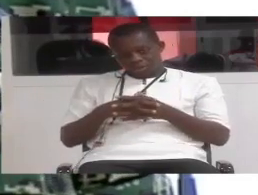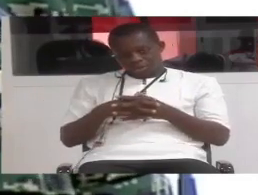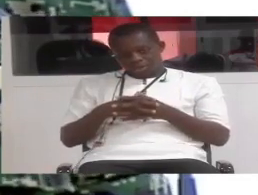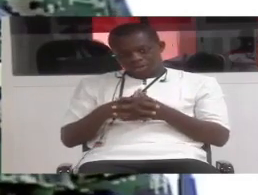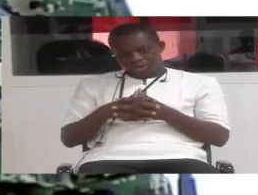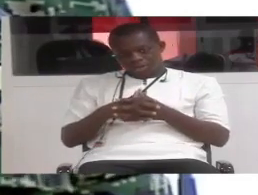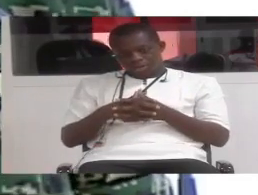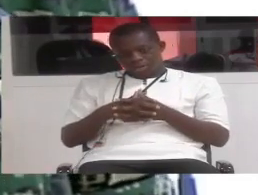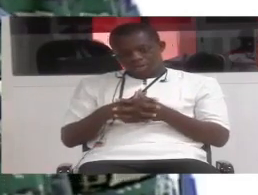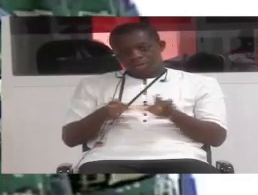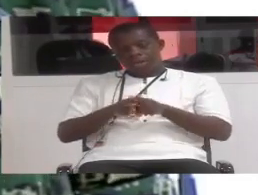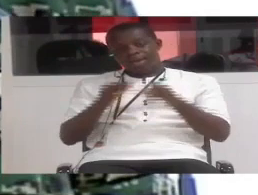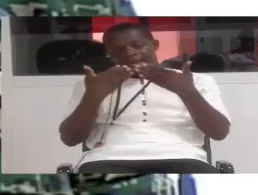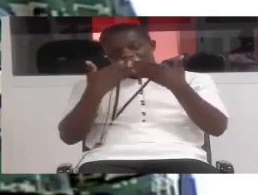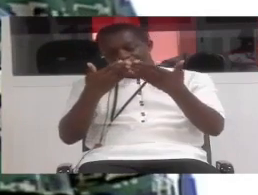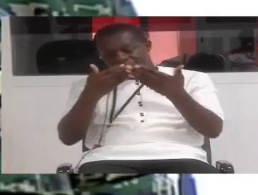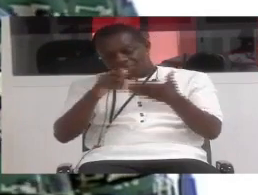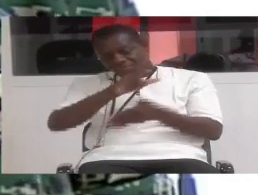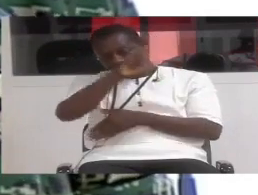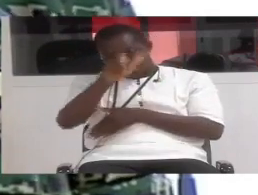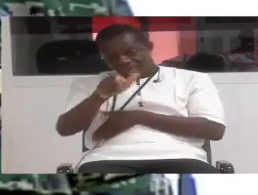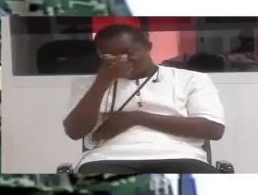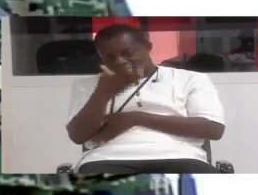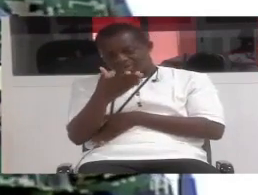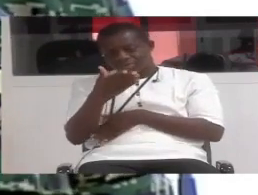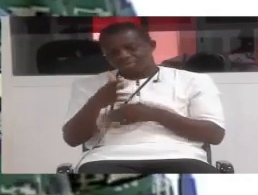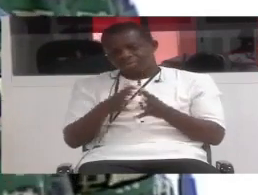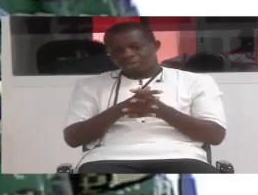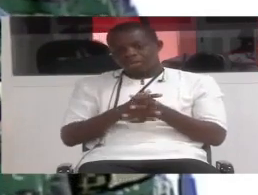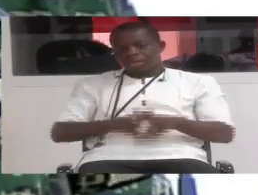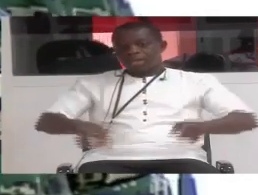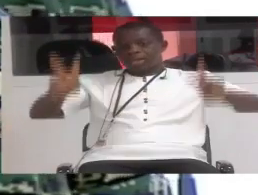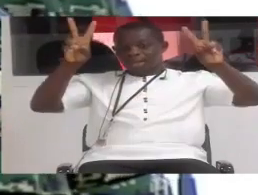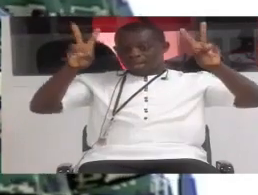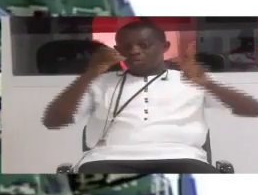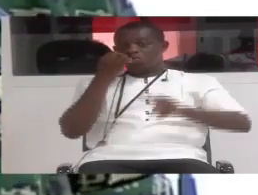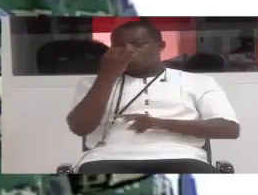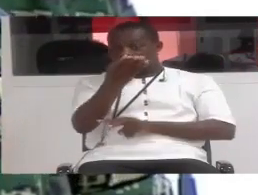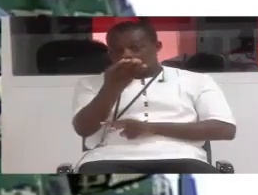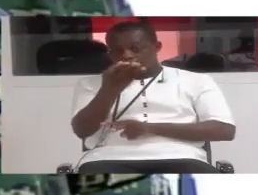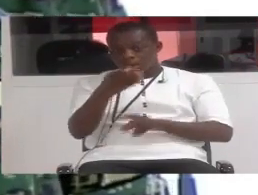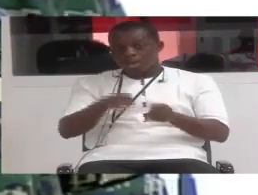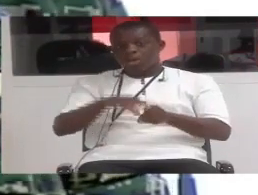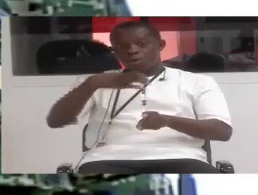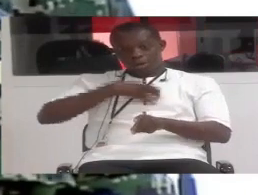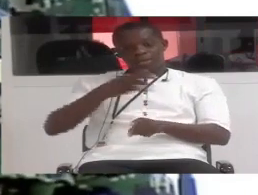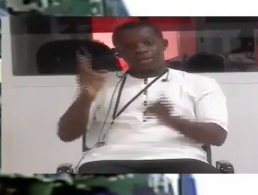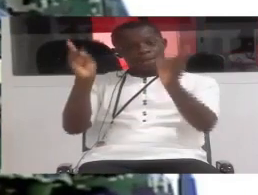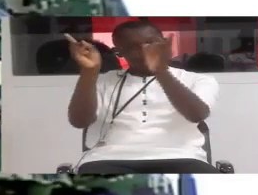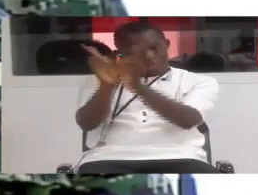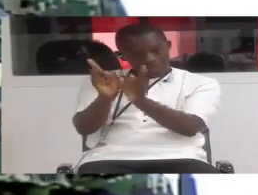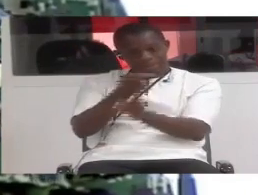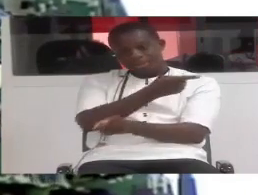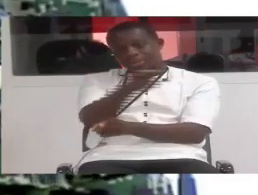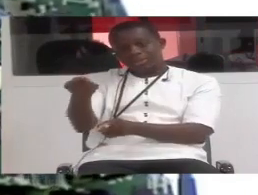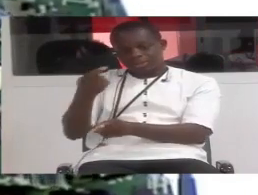Major Nua Badji. Muneko. He said to him, Yaya Jammeh nena buga na gis ni. He said